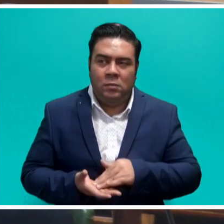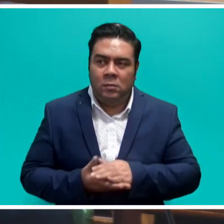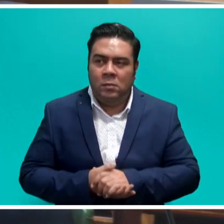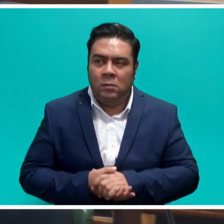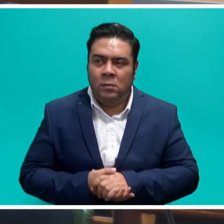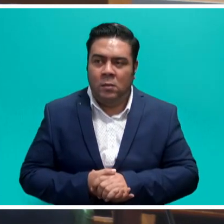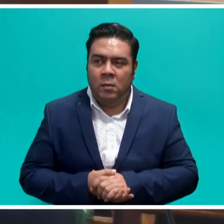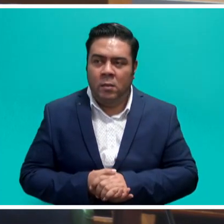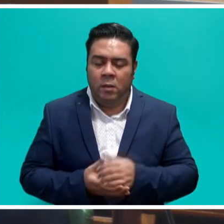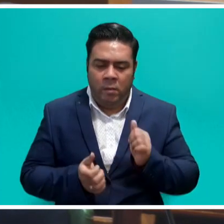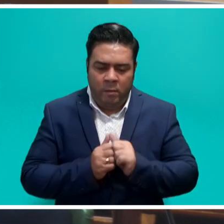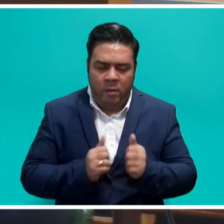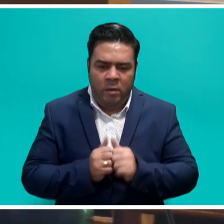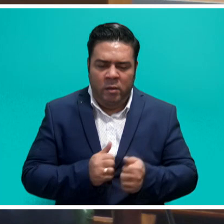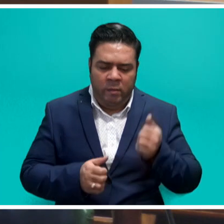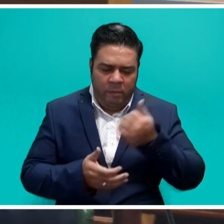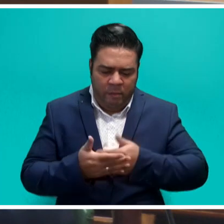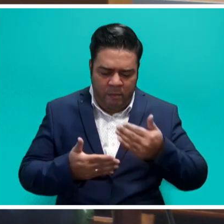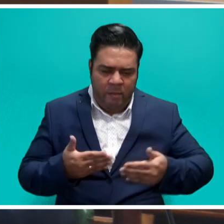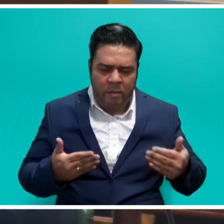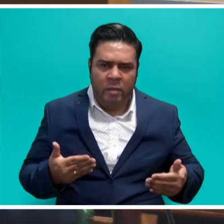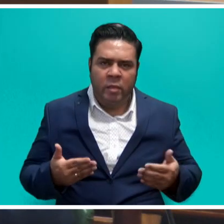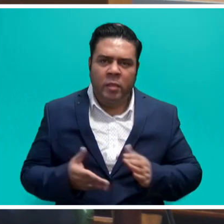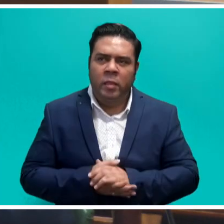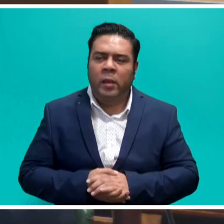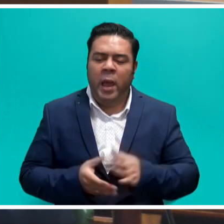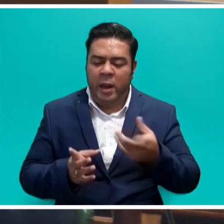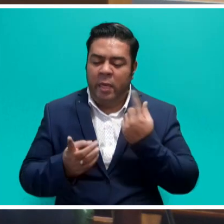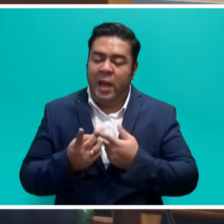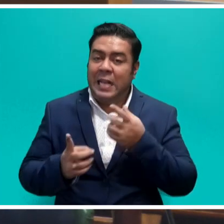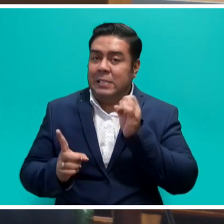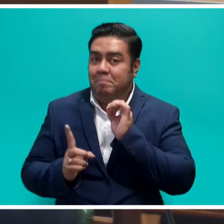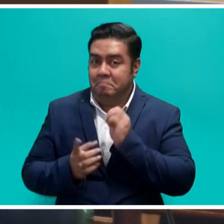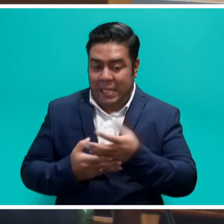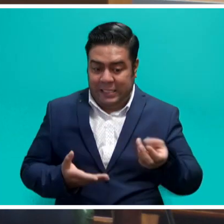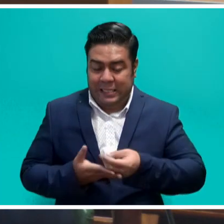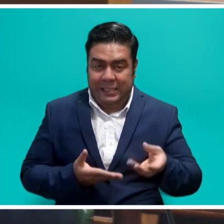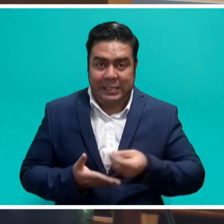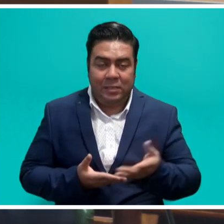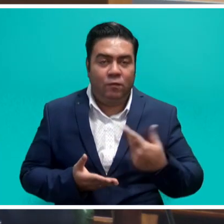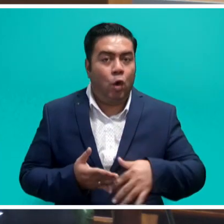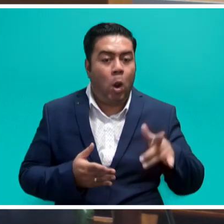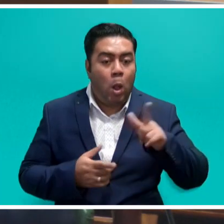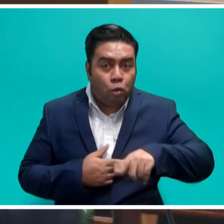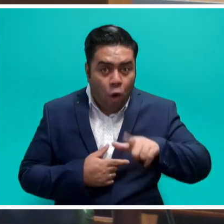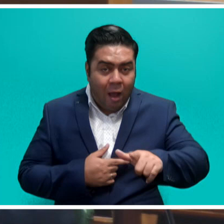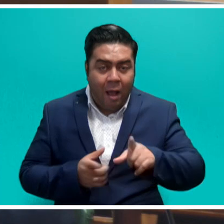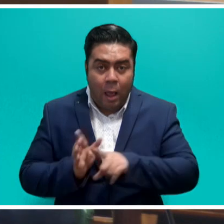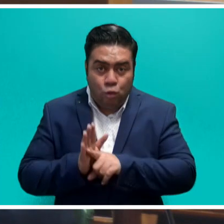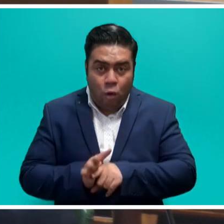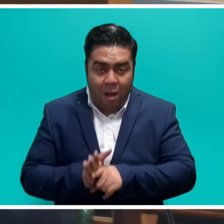bins will support mechanical harvesting and decrease transportation expenses from the distant cities of Latoka and Lambasamil.